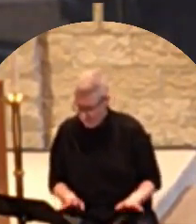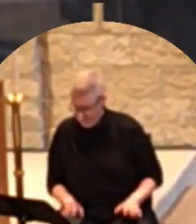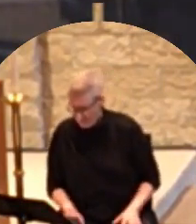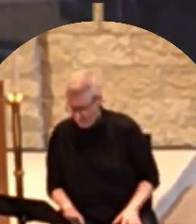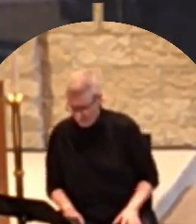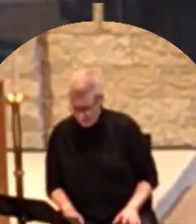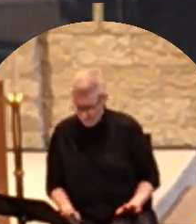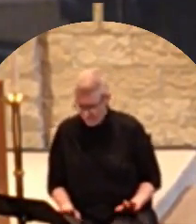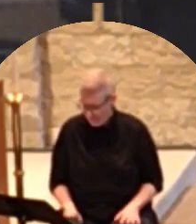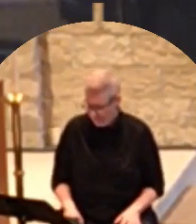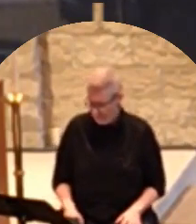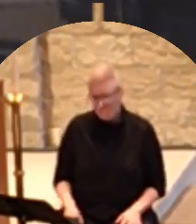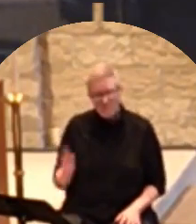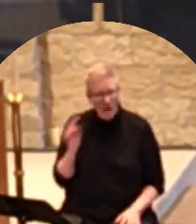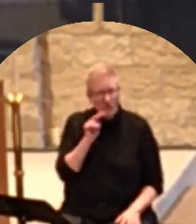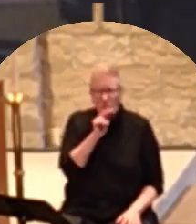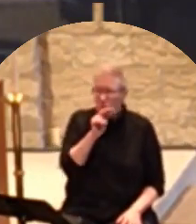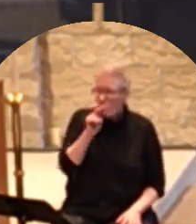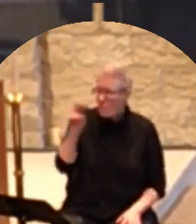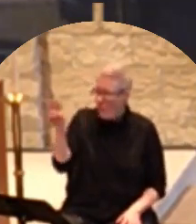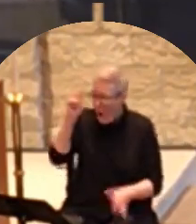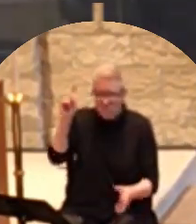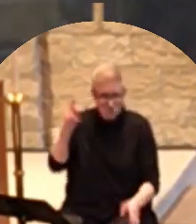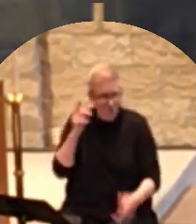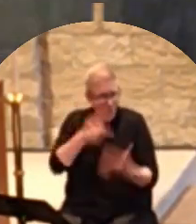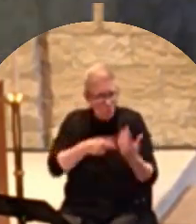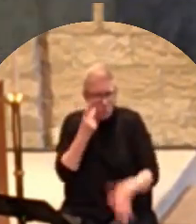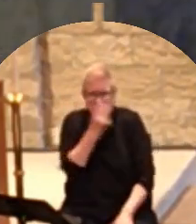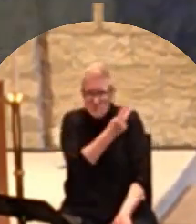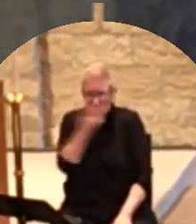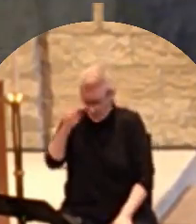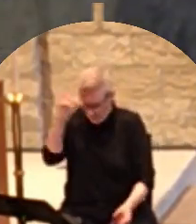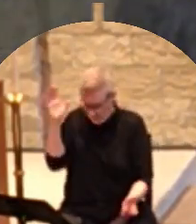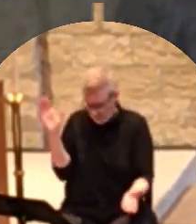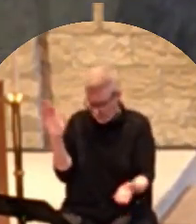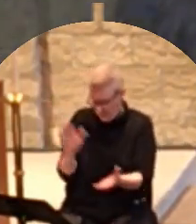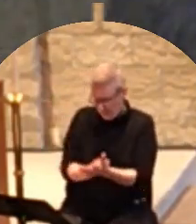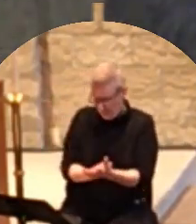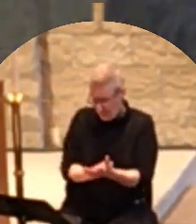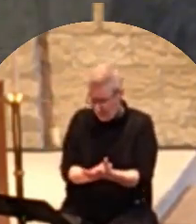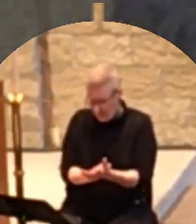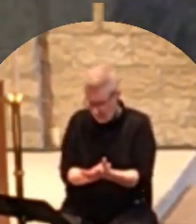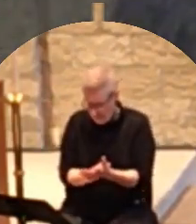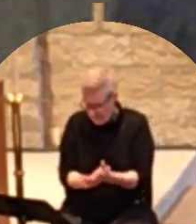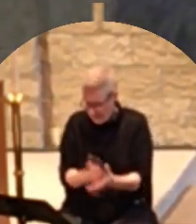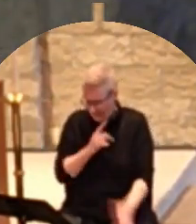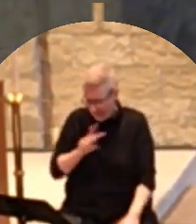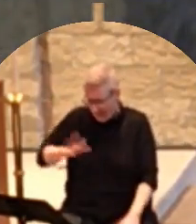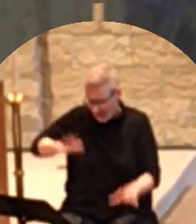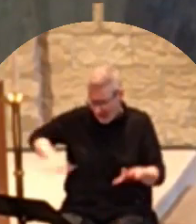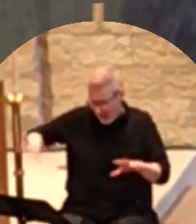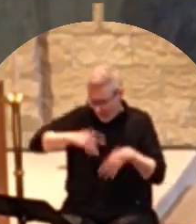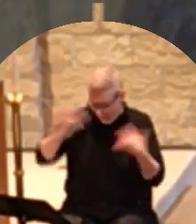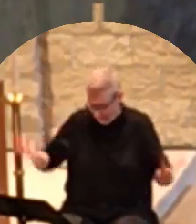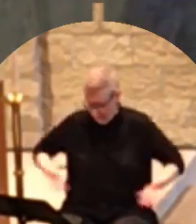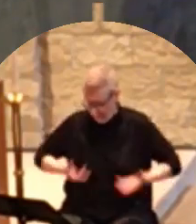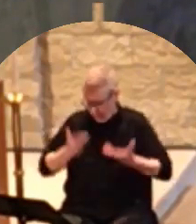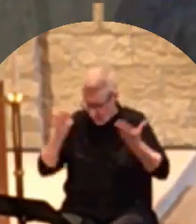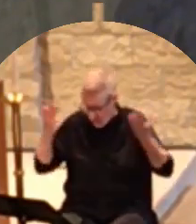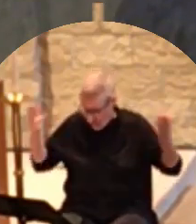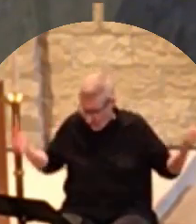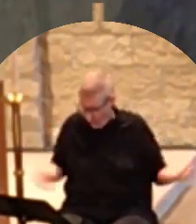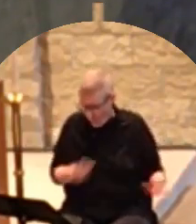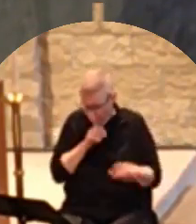Look around, believe in what you see. And the kingdom is at hand. The promised land is at your feet. We can and